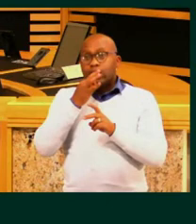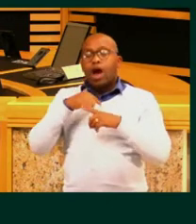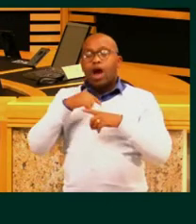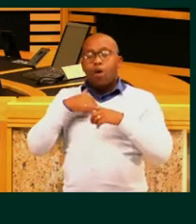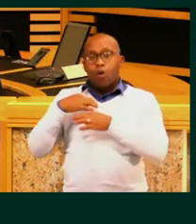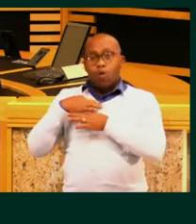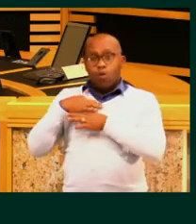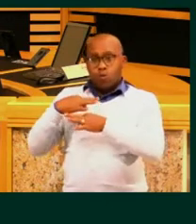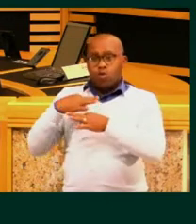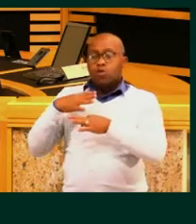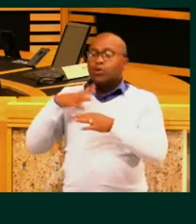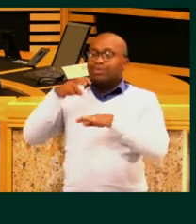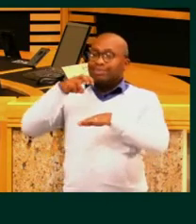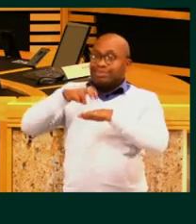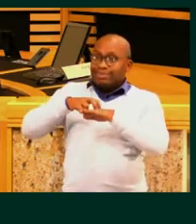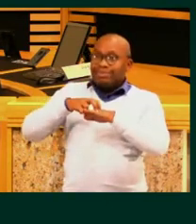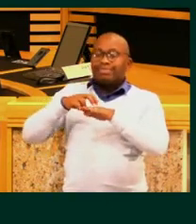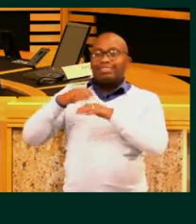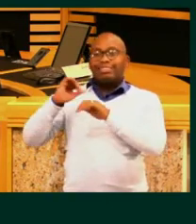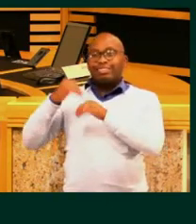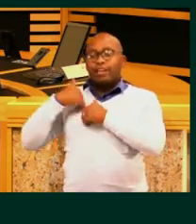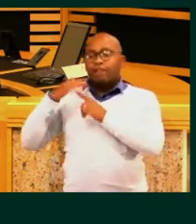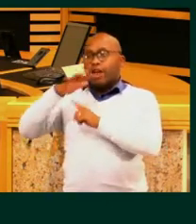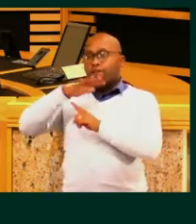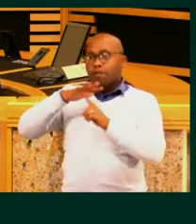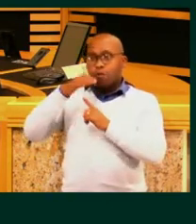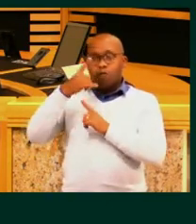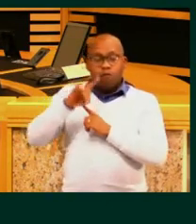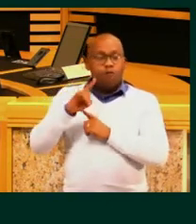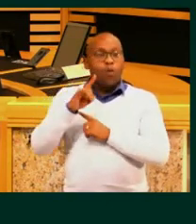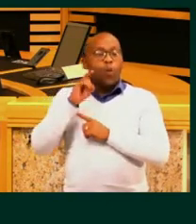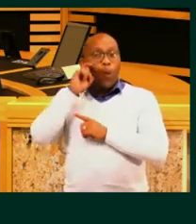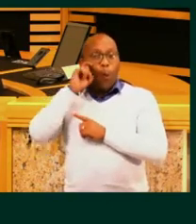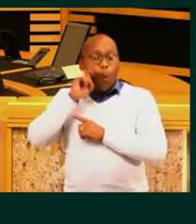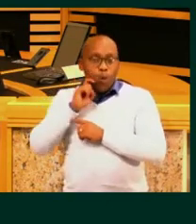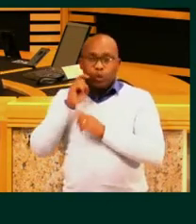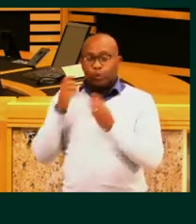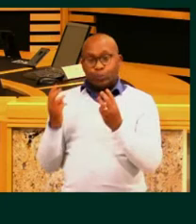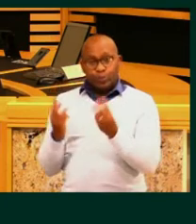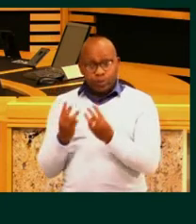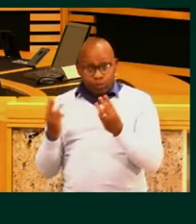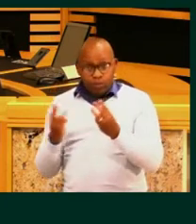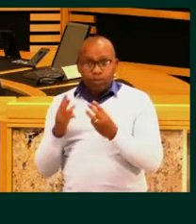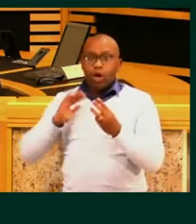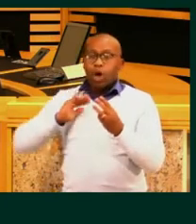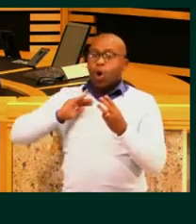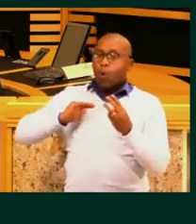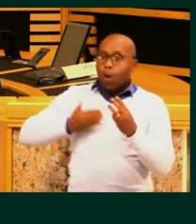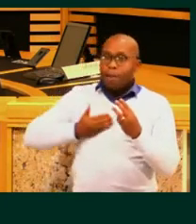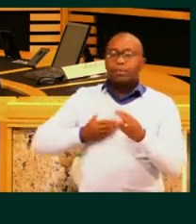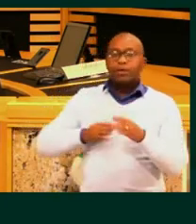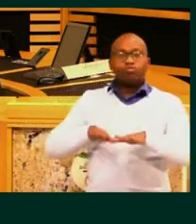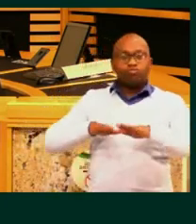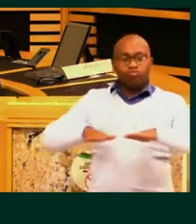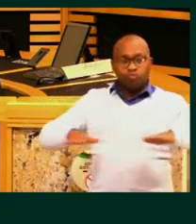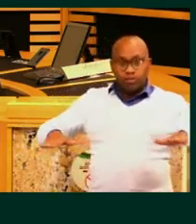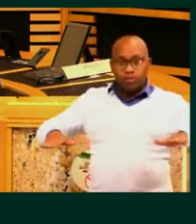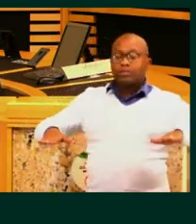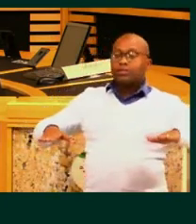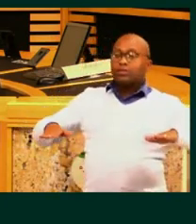environment for our elderly women and communities by ensuring interdepartmental collaborations for impactful